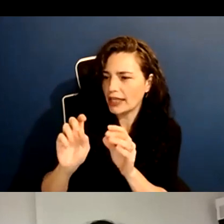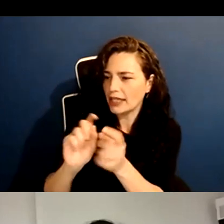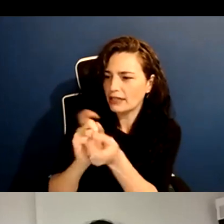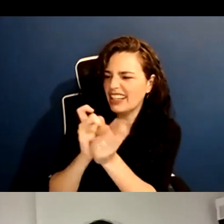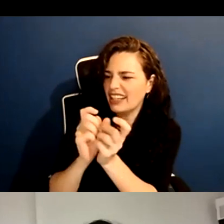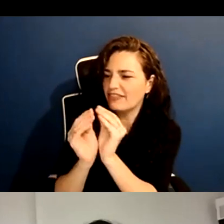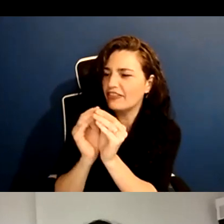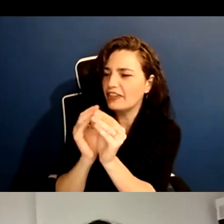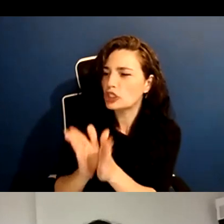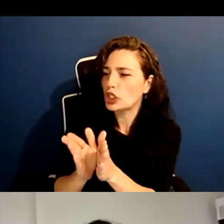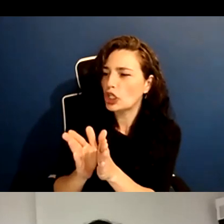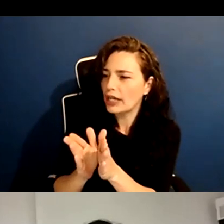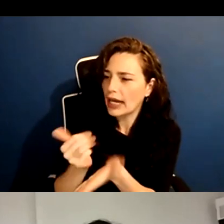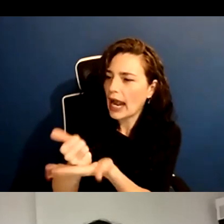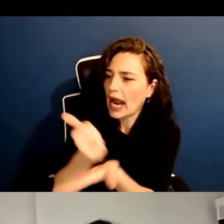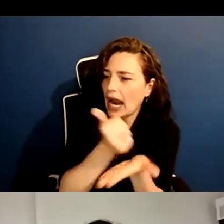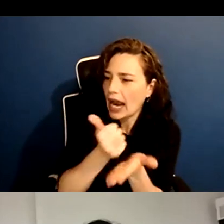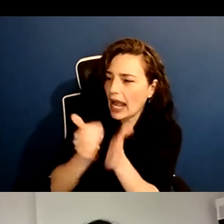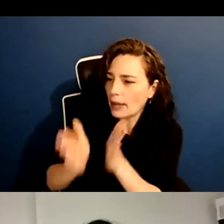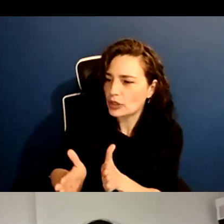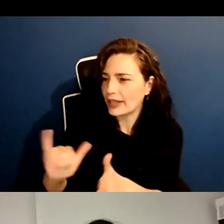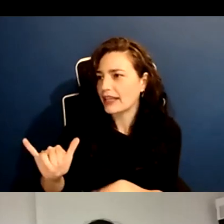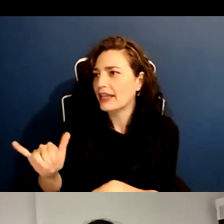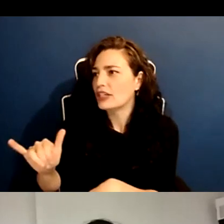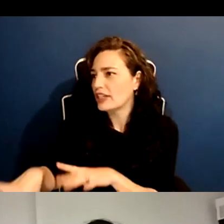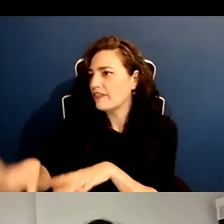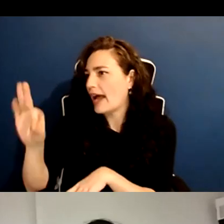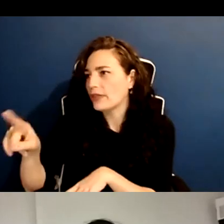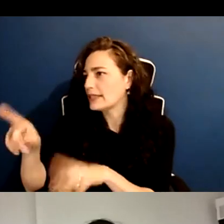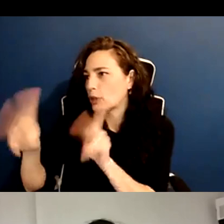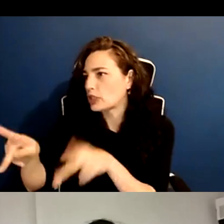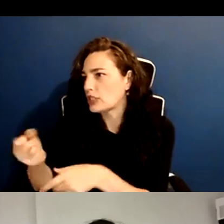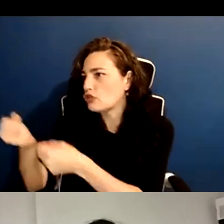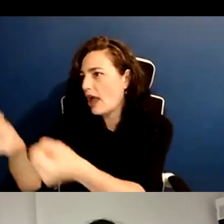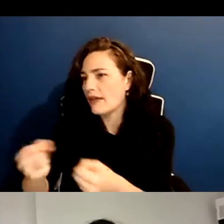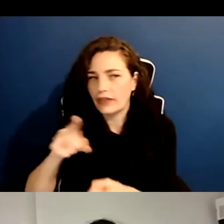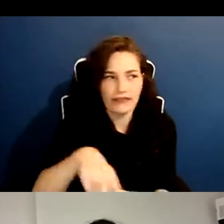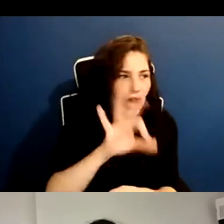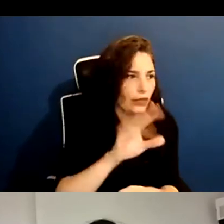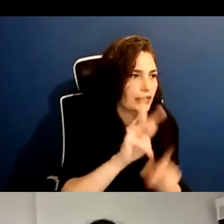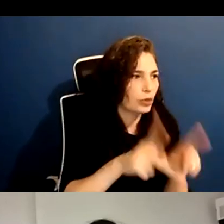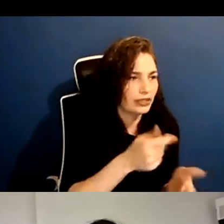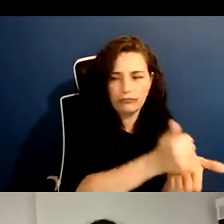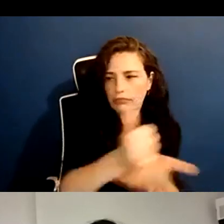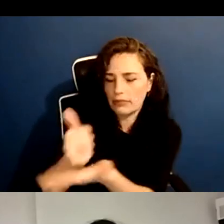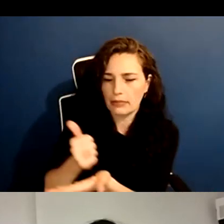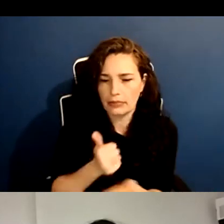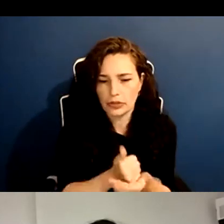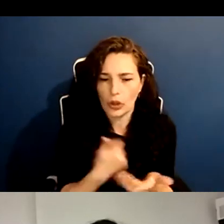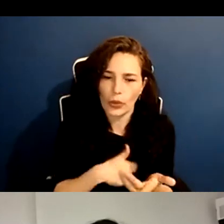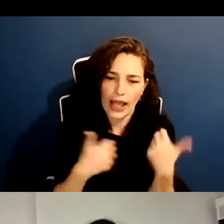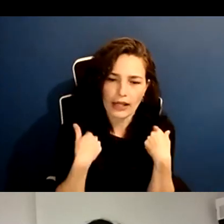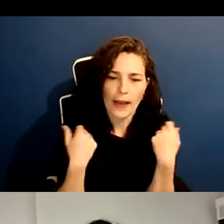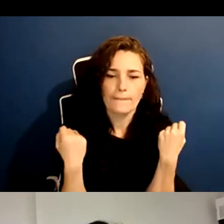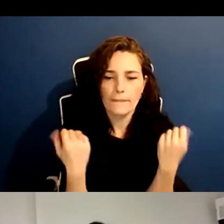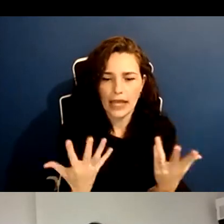of the person who wanted to sit. So slowly it just kind of started falling into place. We had lots of conversations